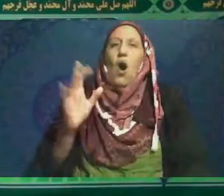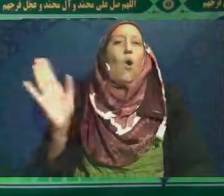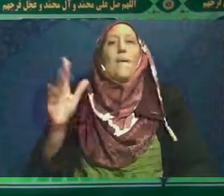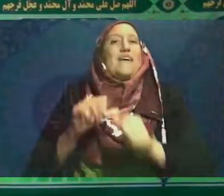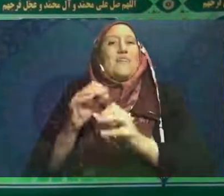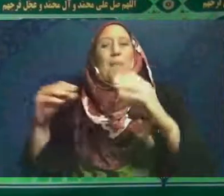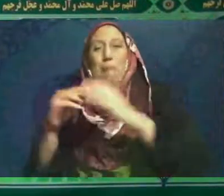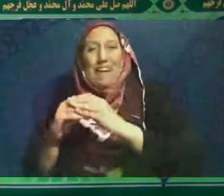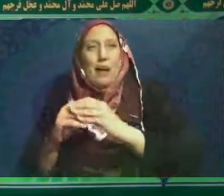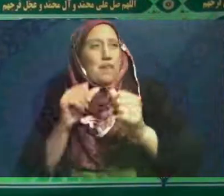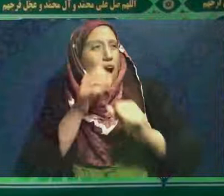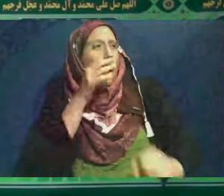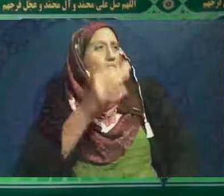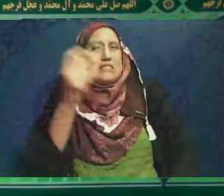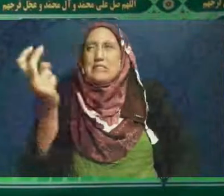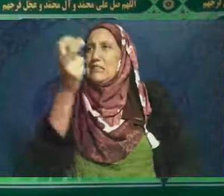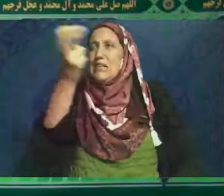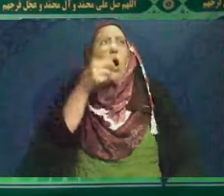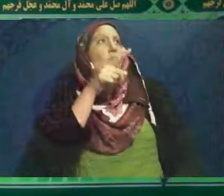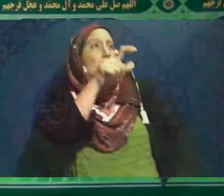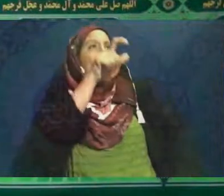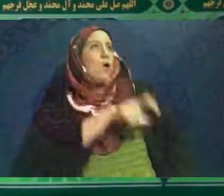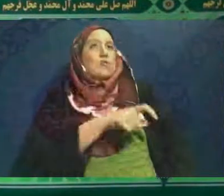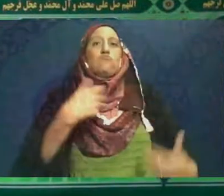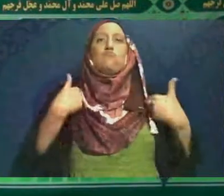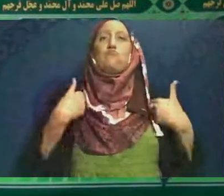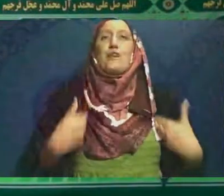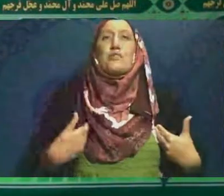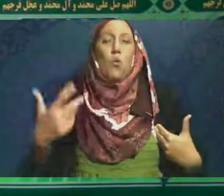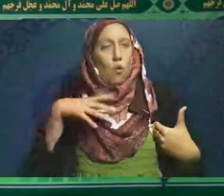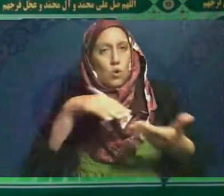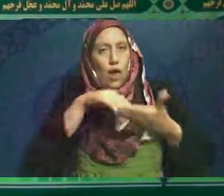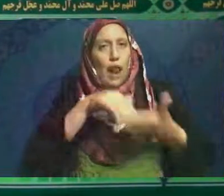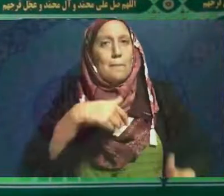He wants to help me own a house. I go to him and I say that, look, brother,